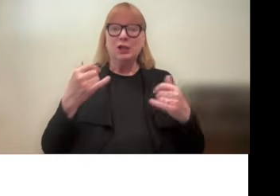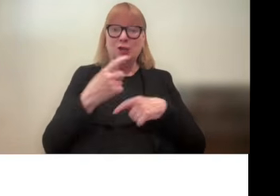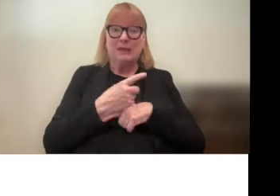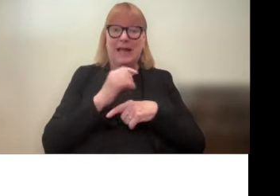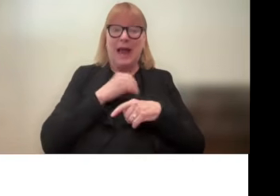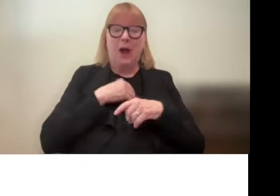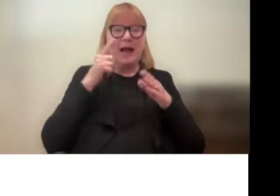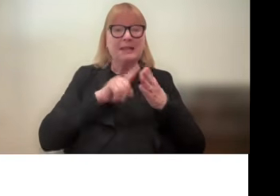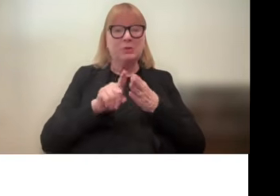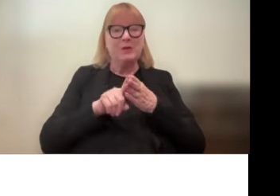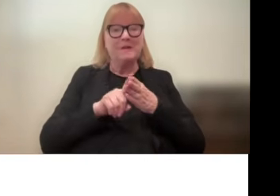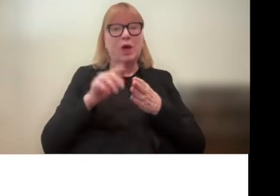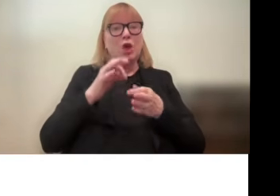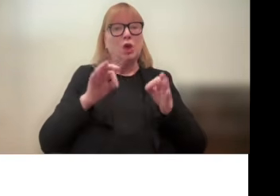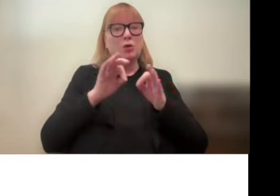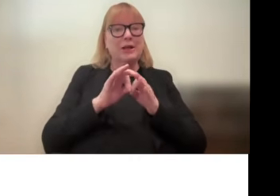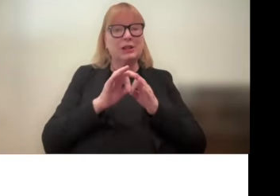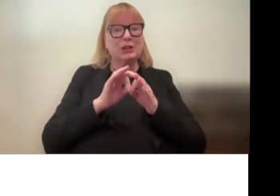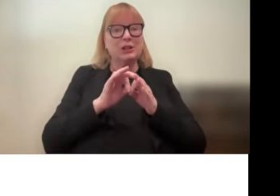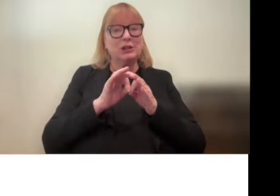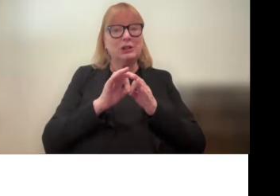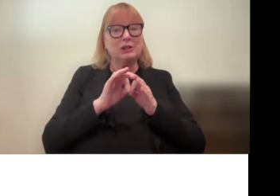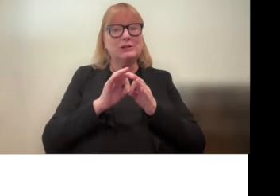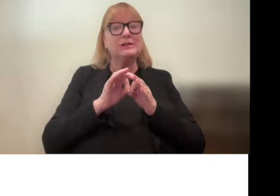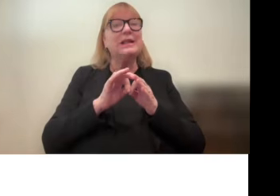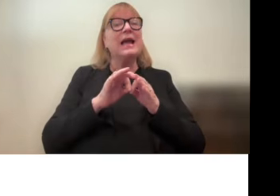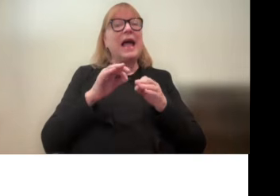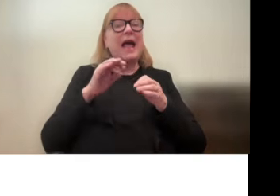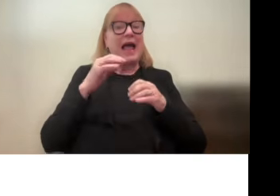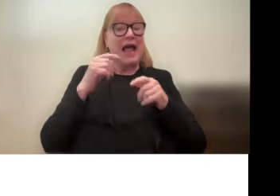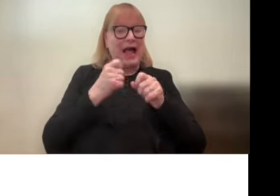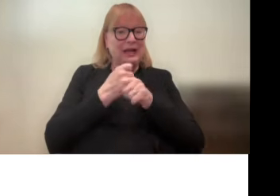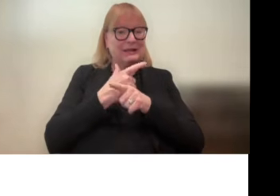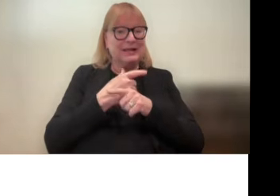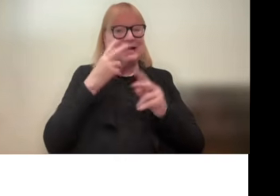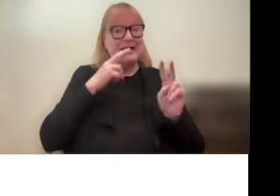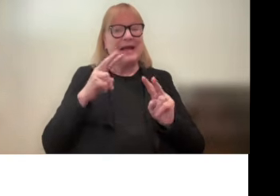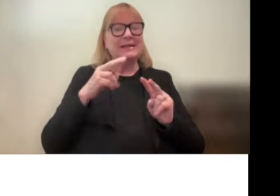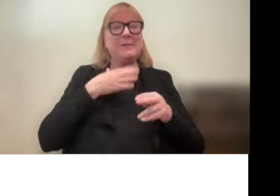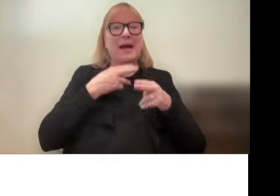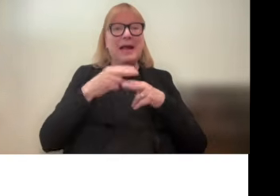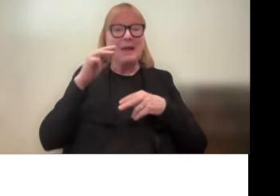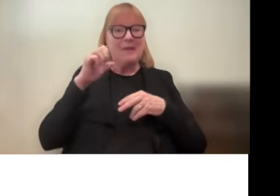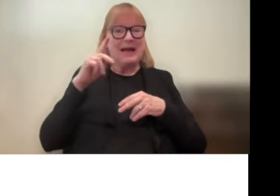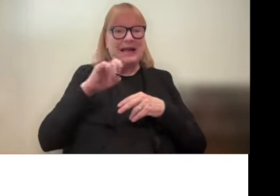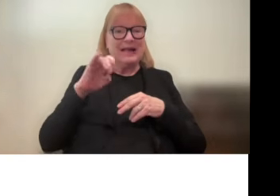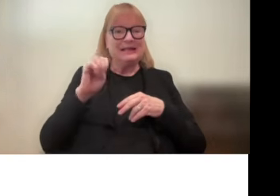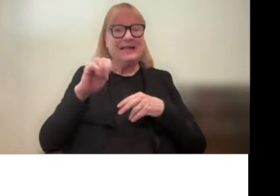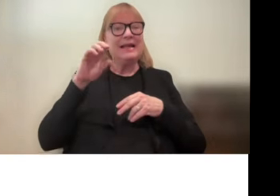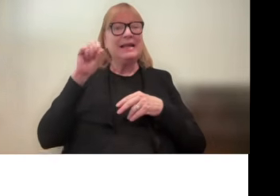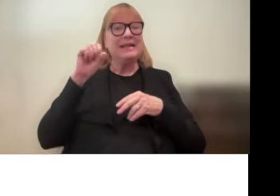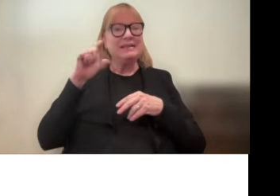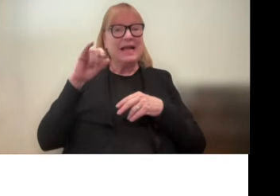is our exploration of critical literacies in the age of generative AI. My name is Mackenzie Salisbury, and I'm thrilled to